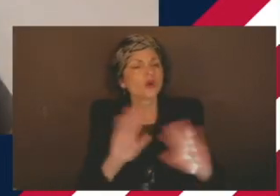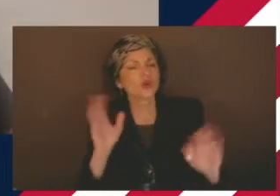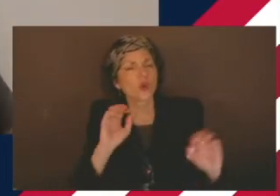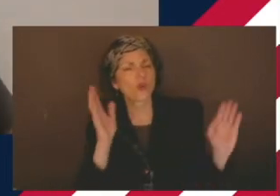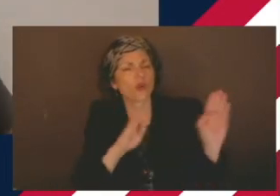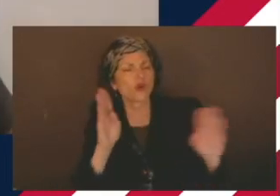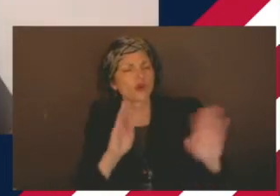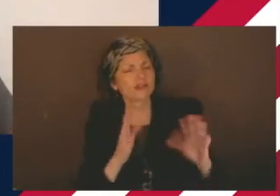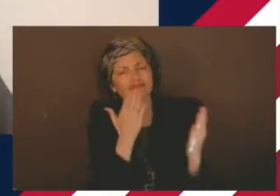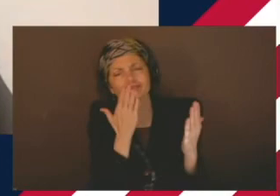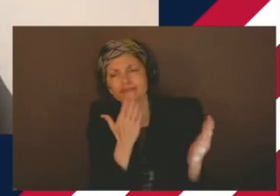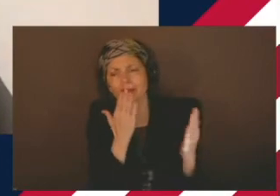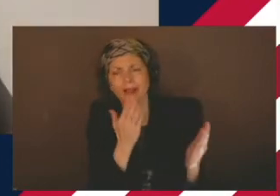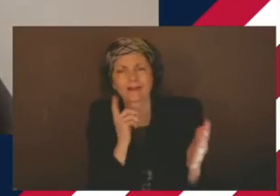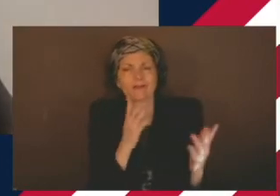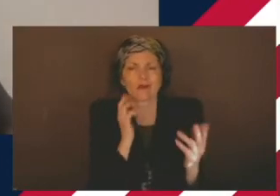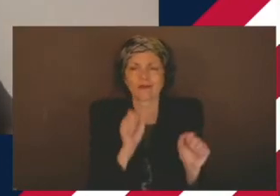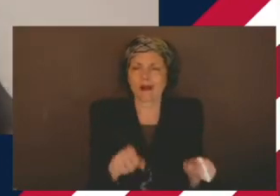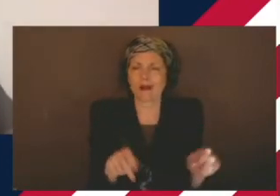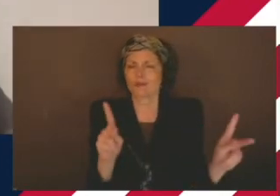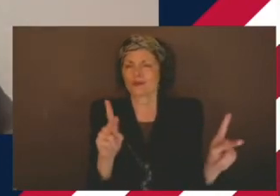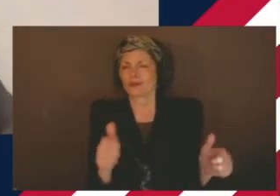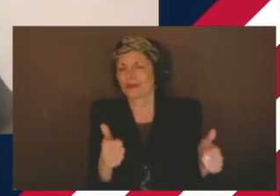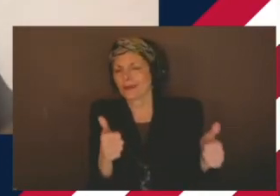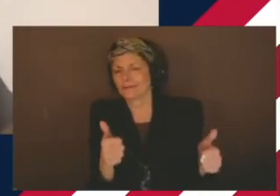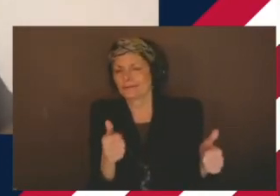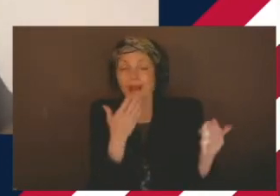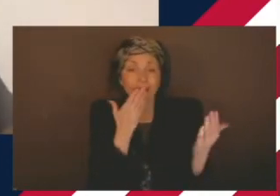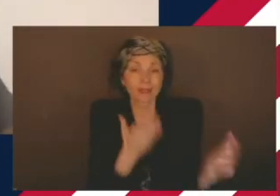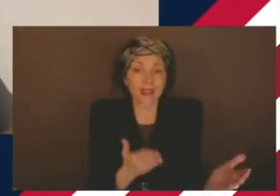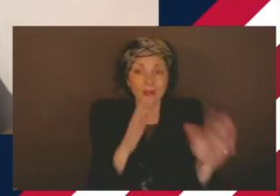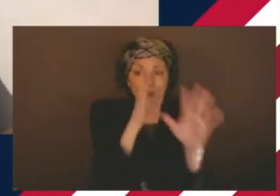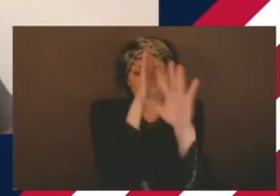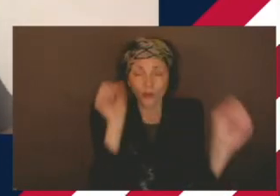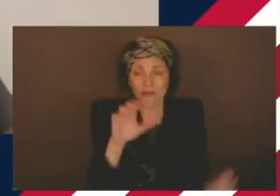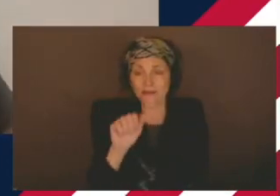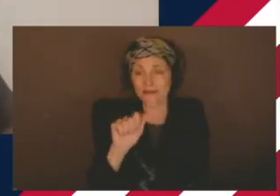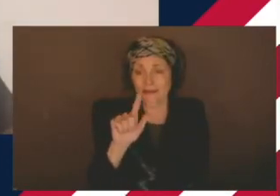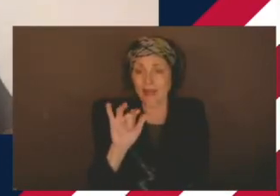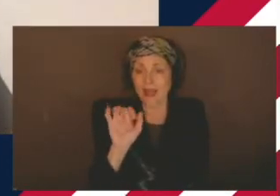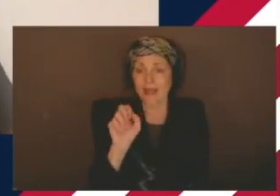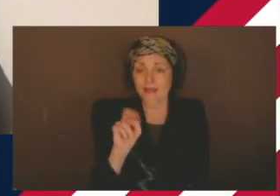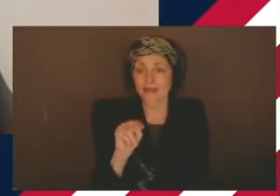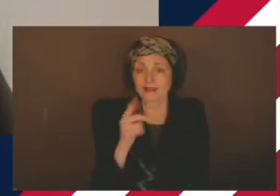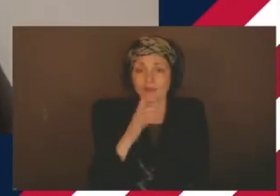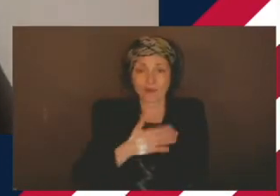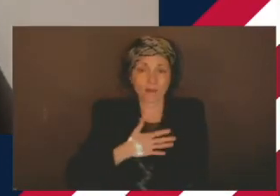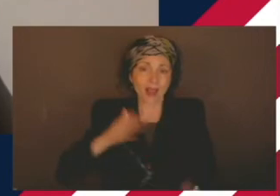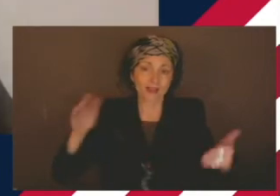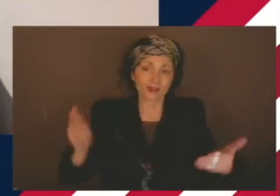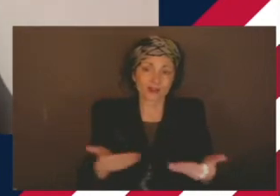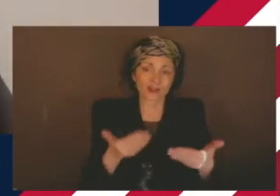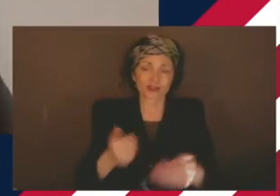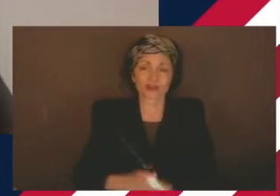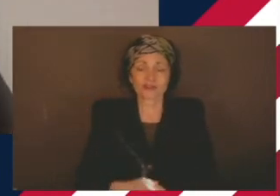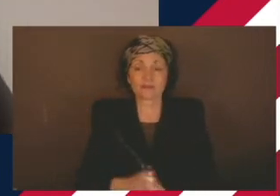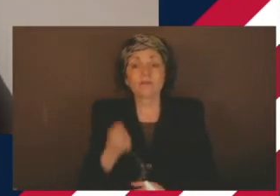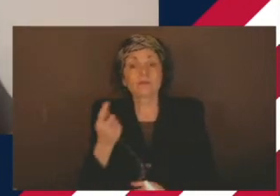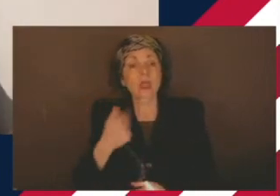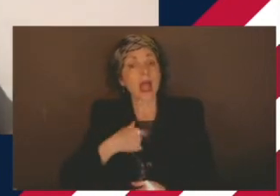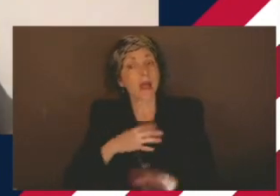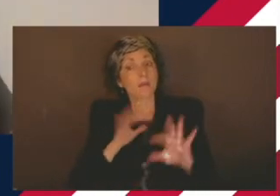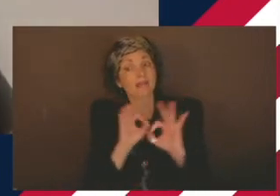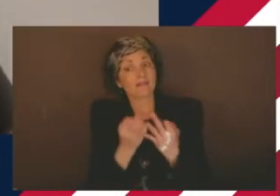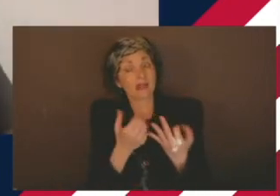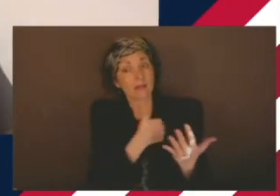you as well, President Allen, for the introduction. I am a family member of a victim of domestic